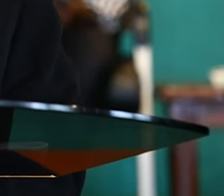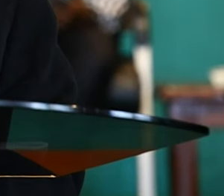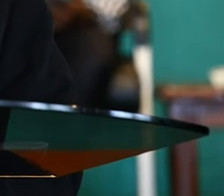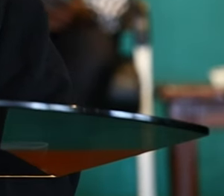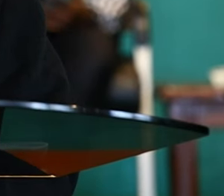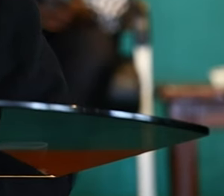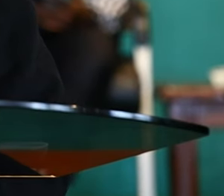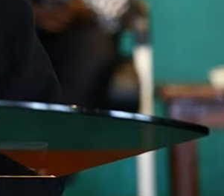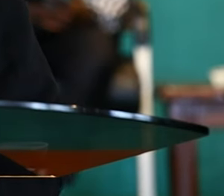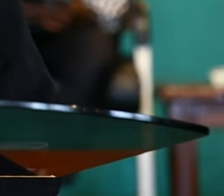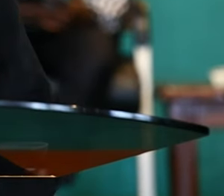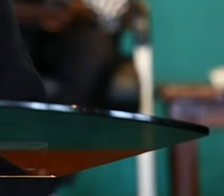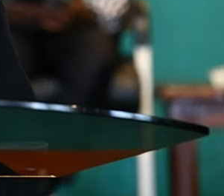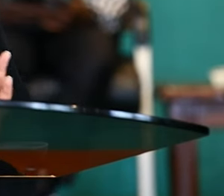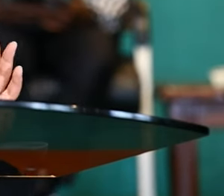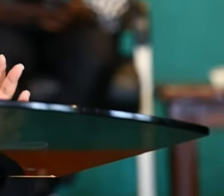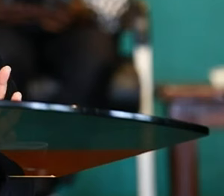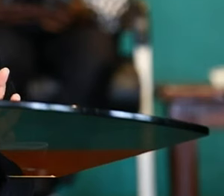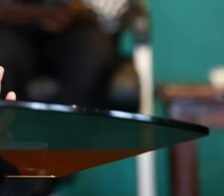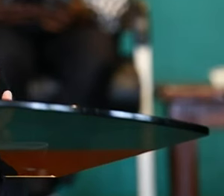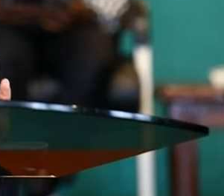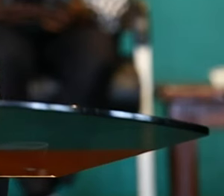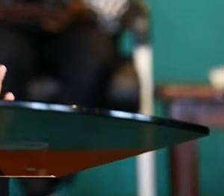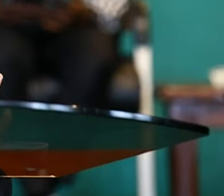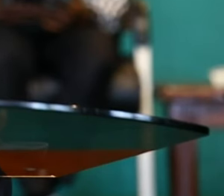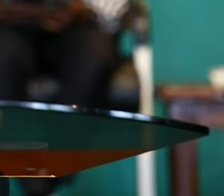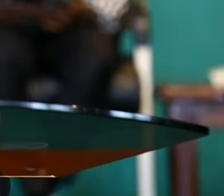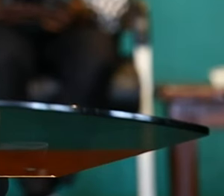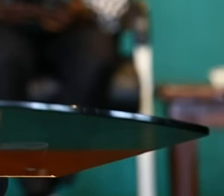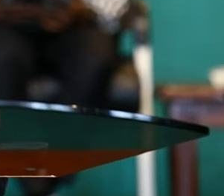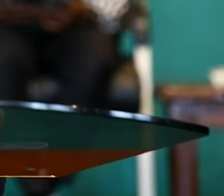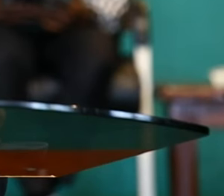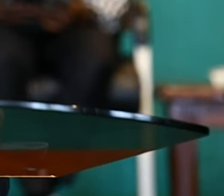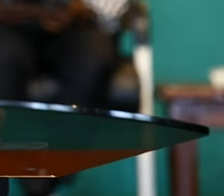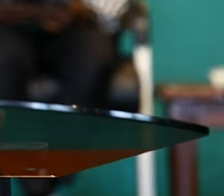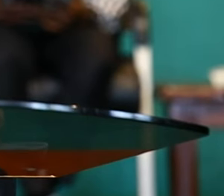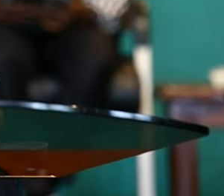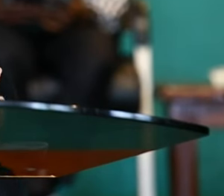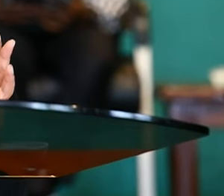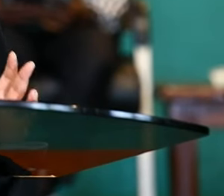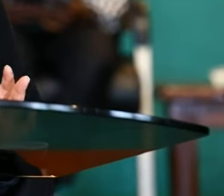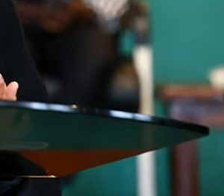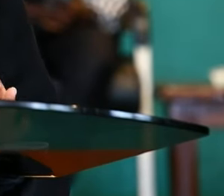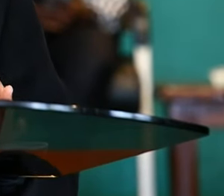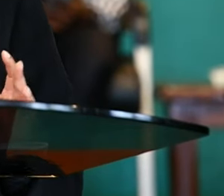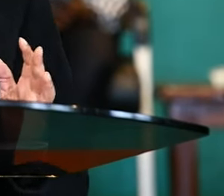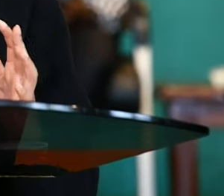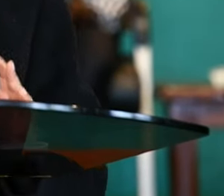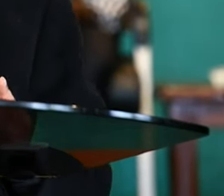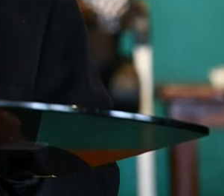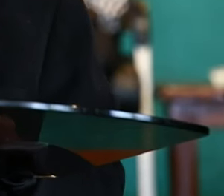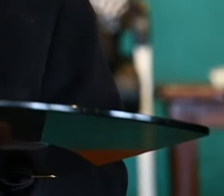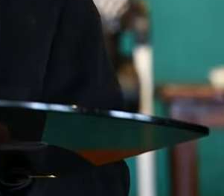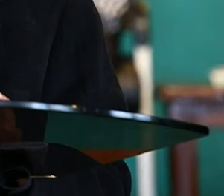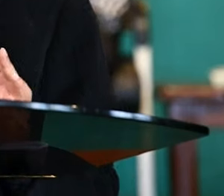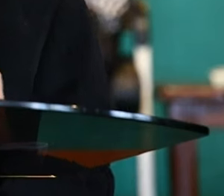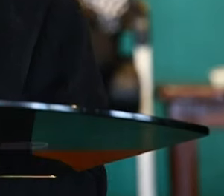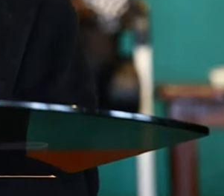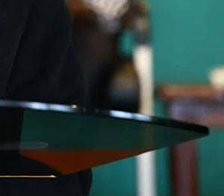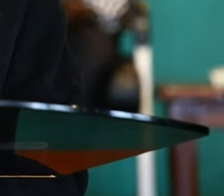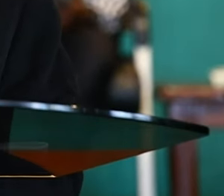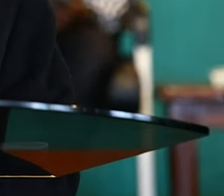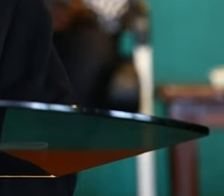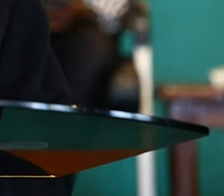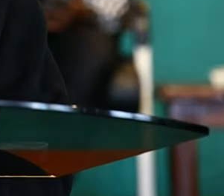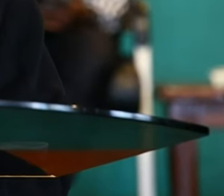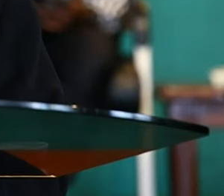was so poor that they didn't have enough money to even buy her some warm clothes, some wool socks, some boots, and a warm jacket. So